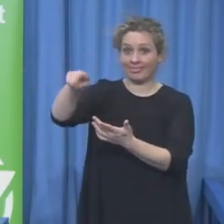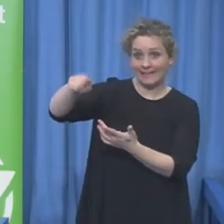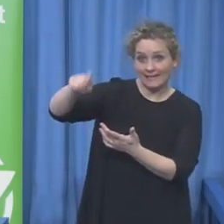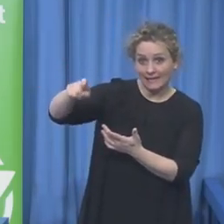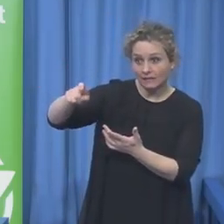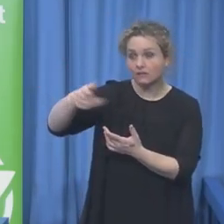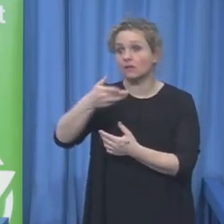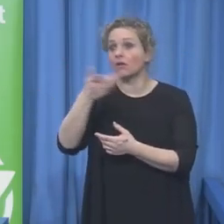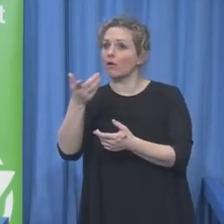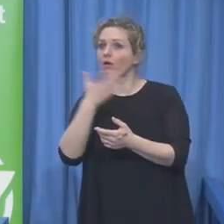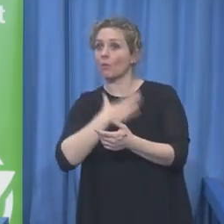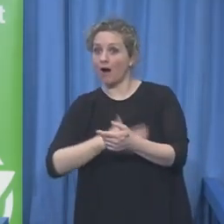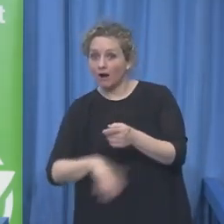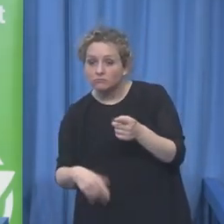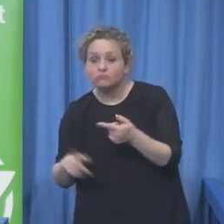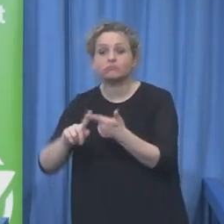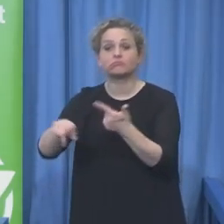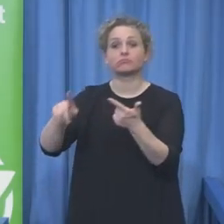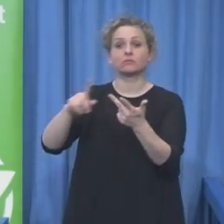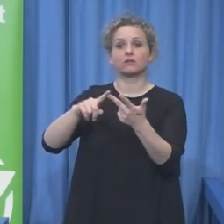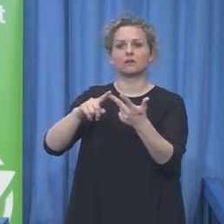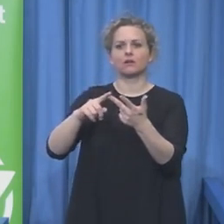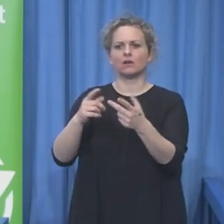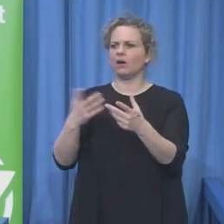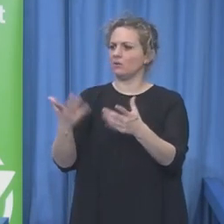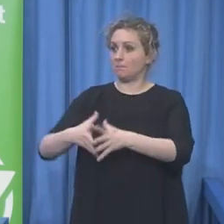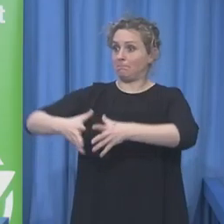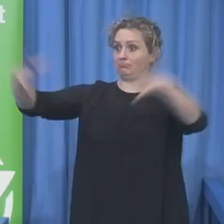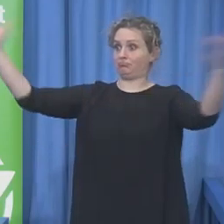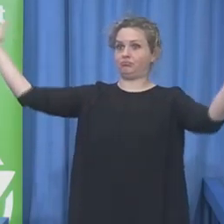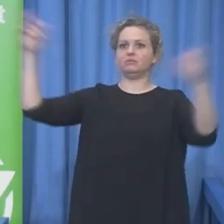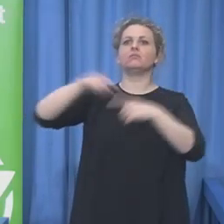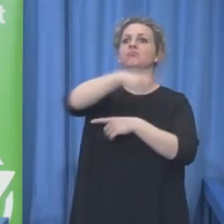the ecosystem supportive for our service users.